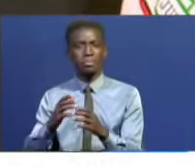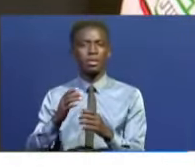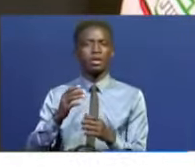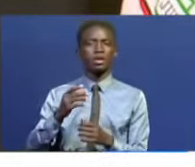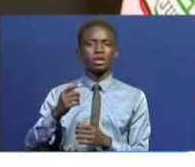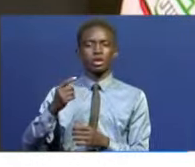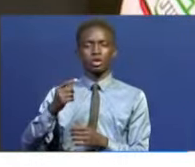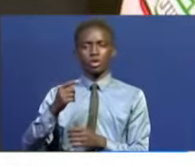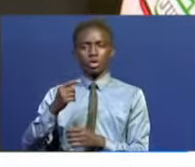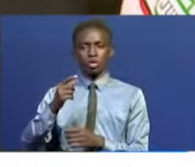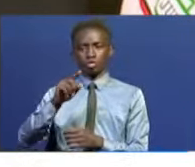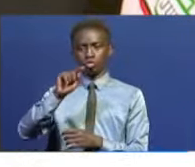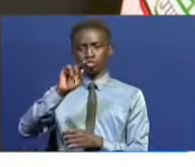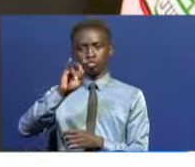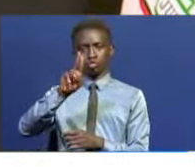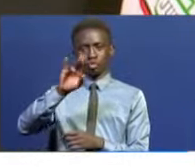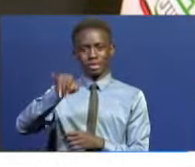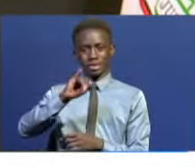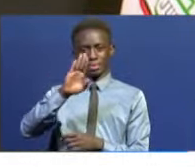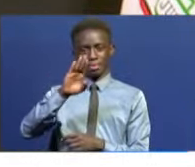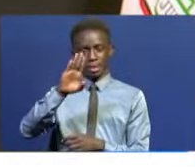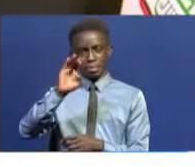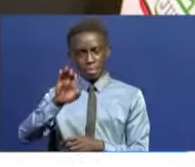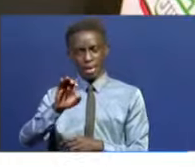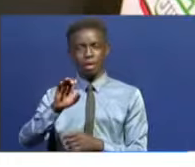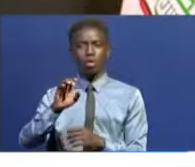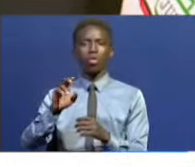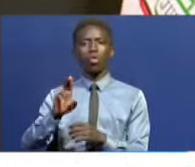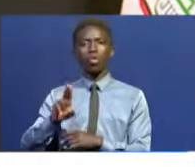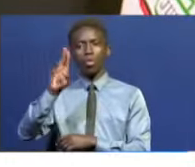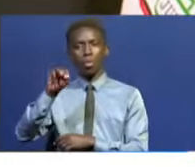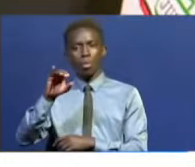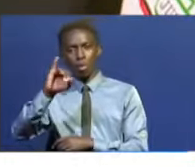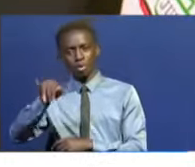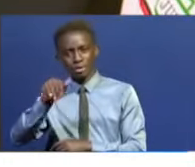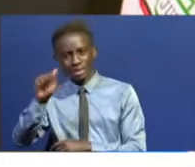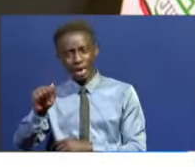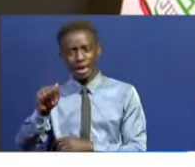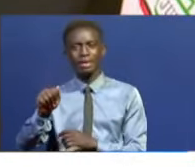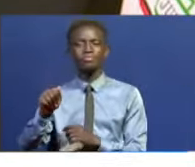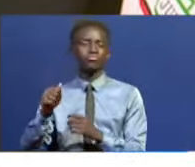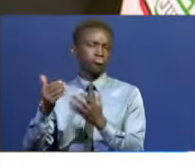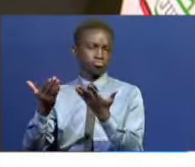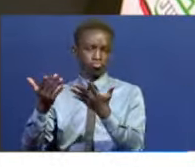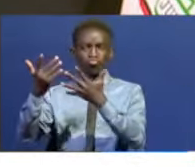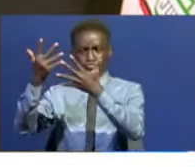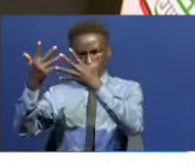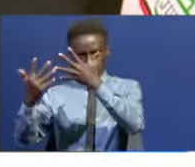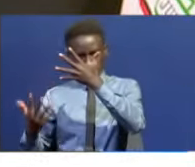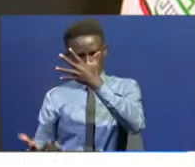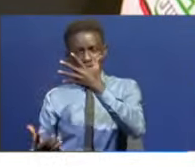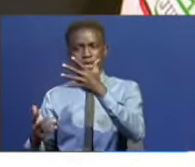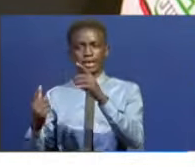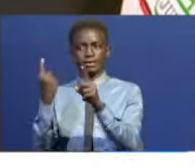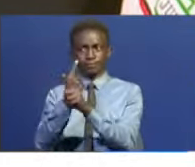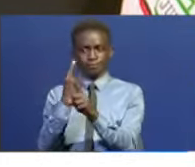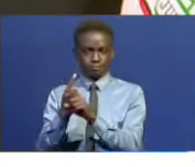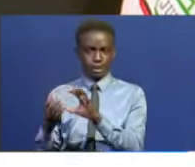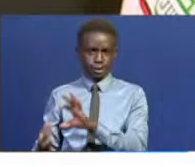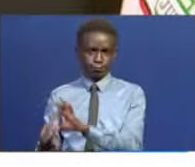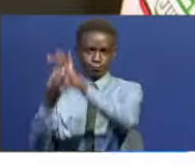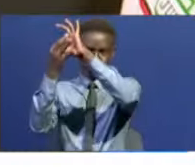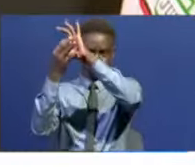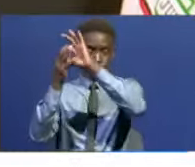Party, Umoja na Maendeleo Party of Kenya, and the Democratic Party of Kenya. In accordance with provisions of Clause